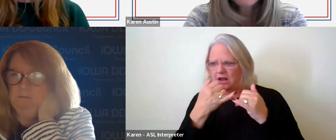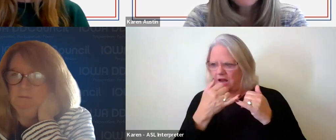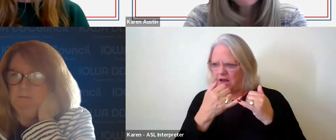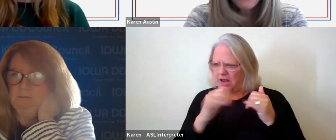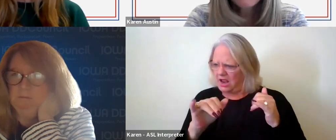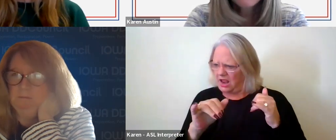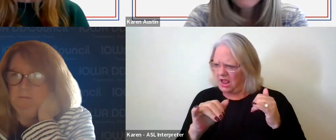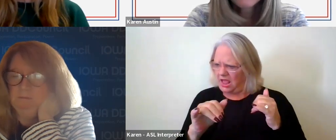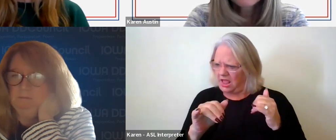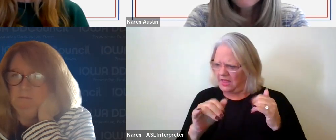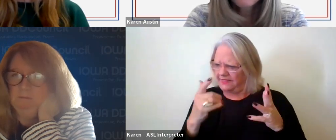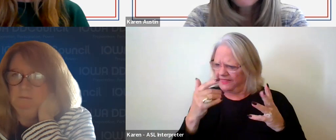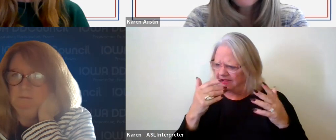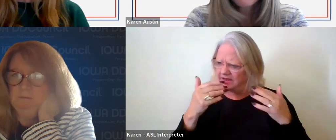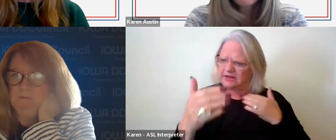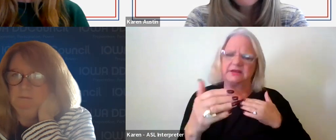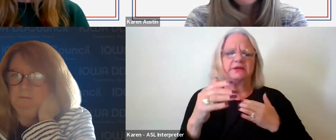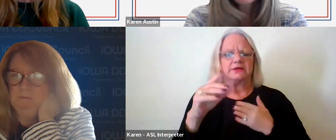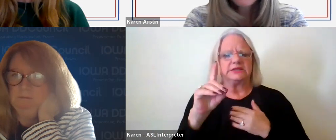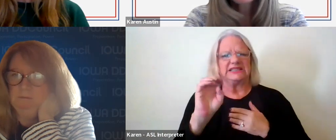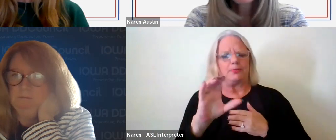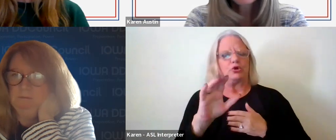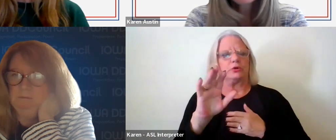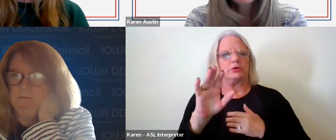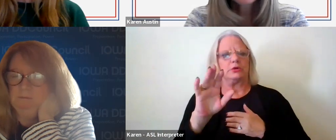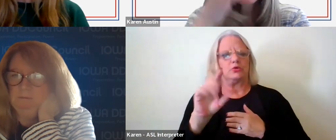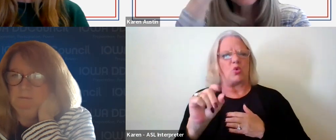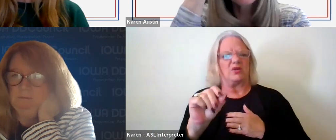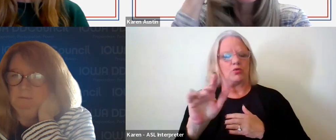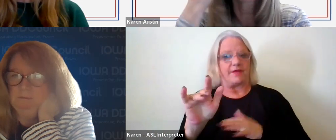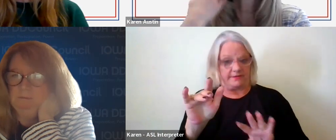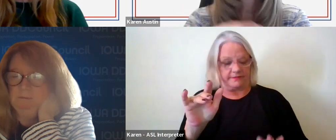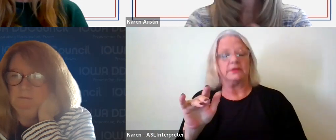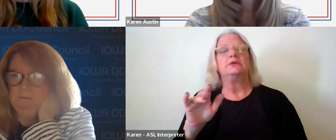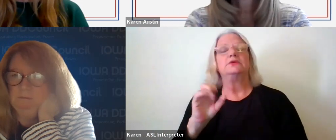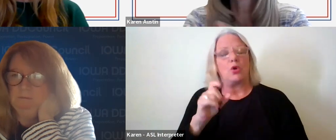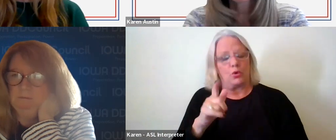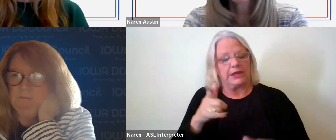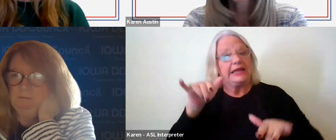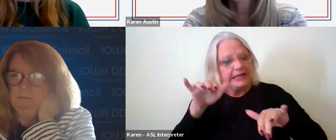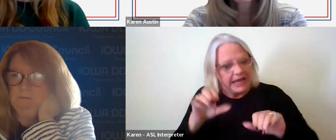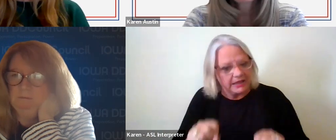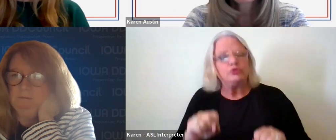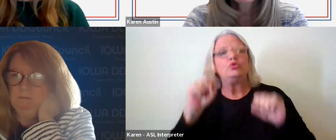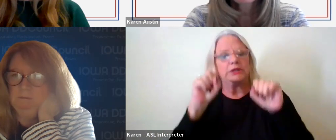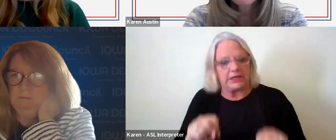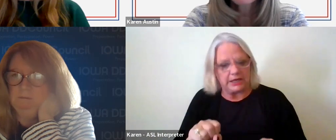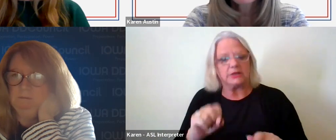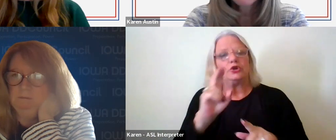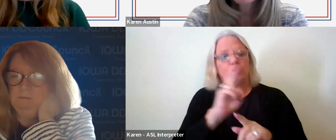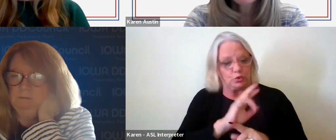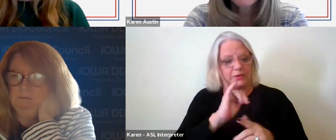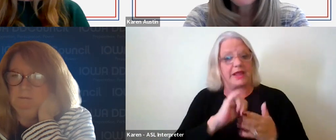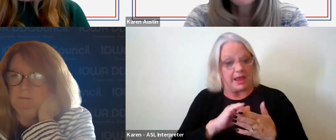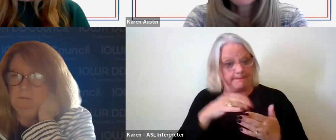of 2025. So they created within the legislation, the sunset is the term used to say